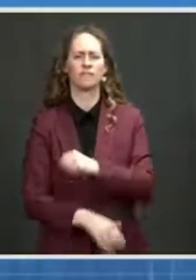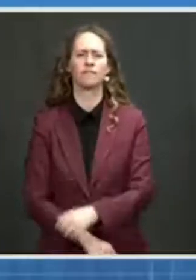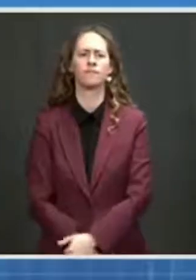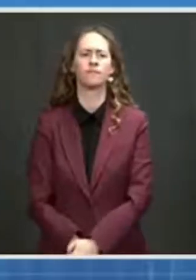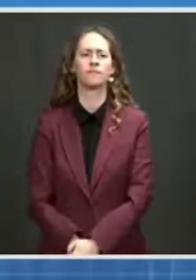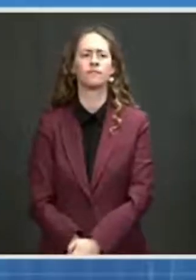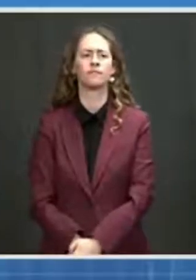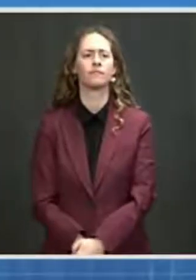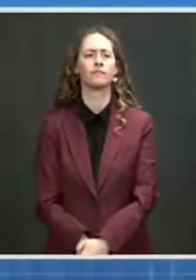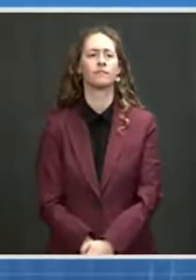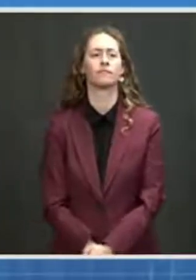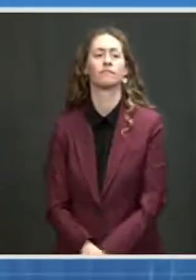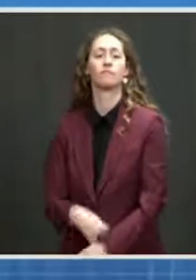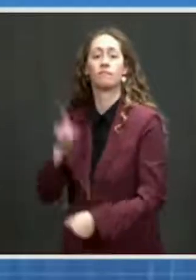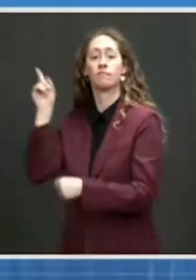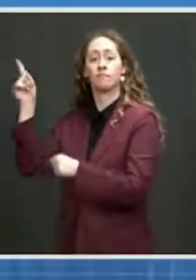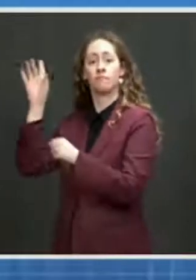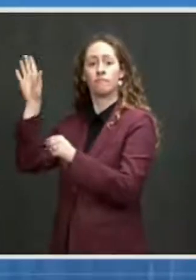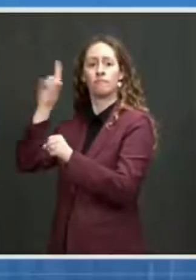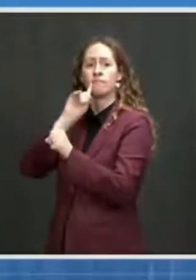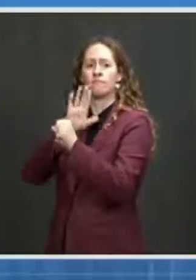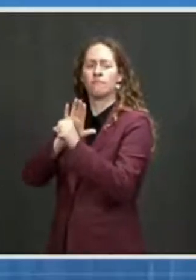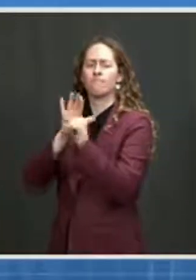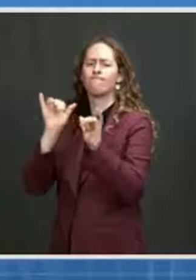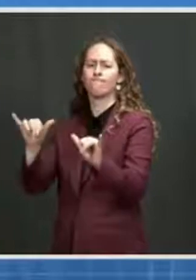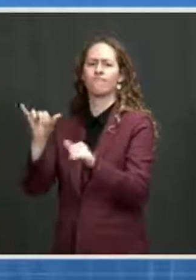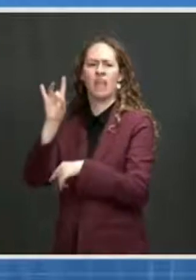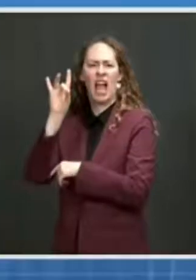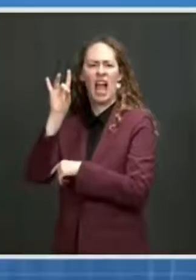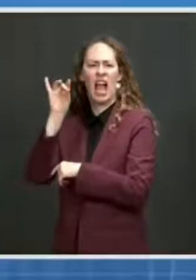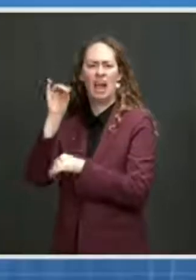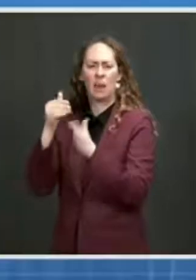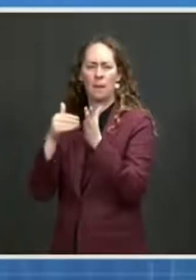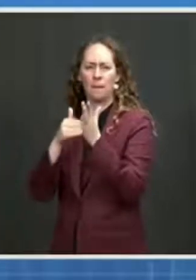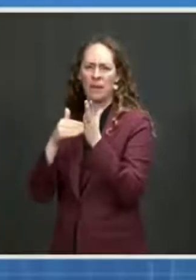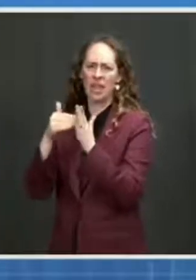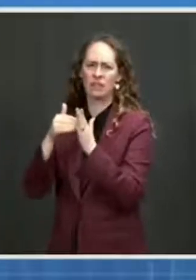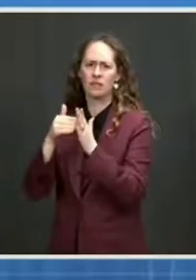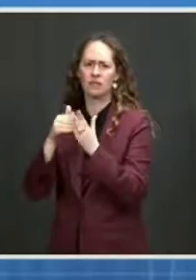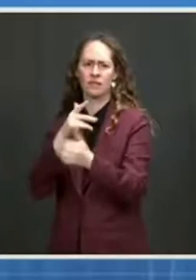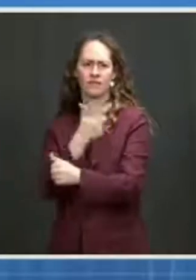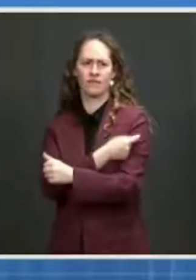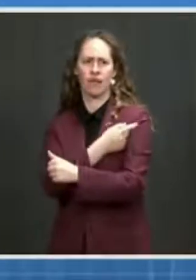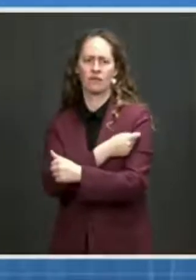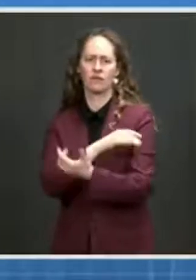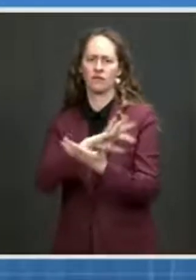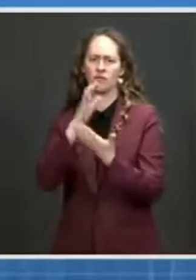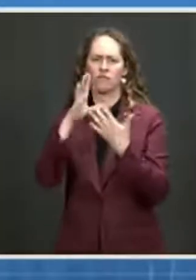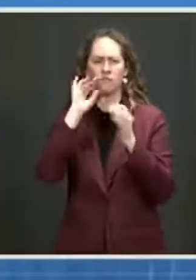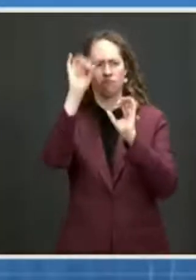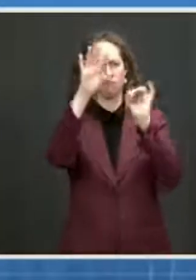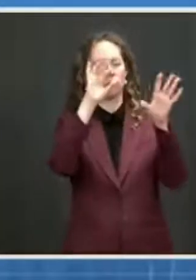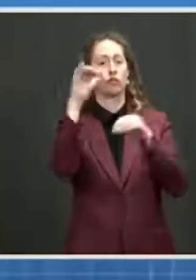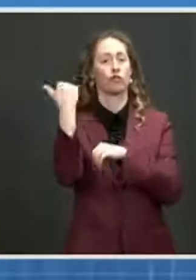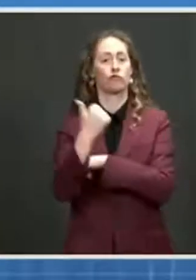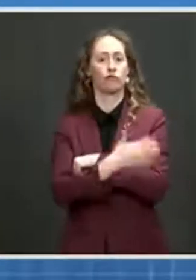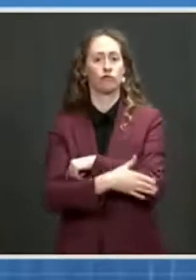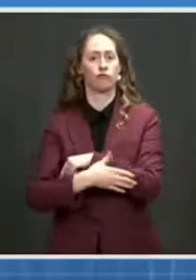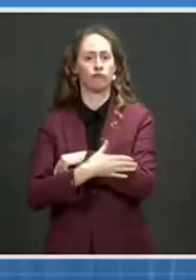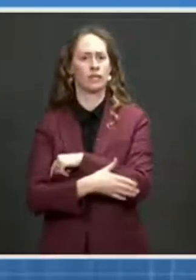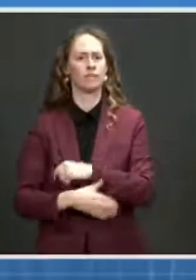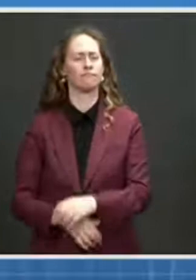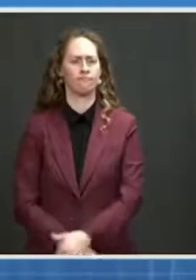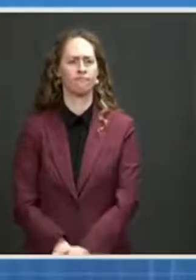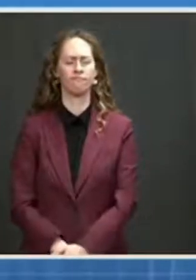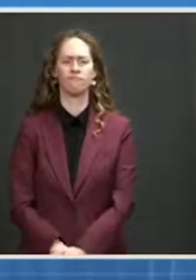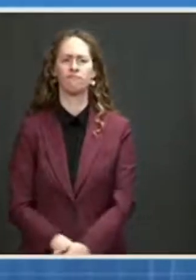the end of July, 80 million doses globally. And we have, as the president has said, we are